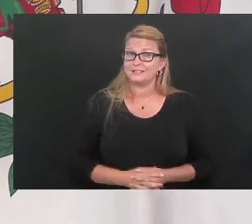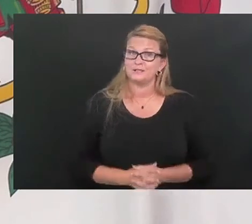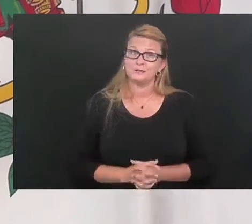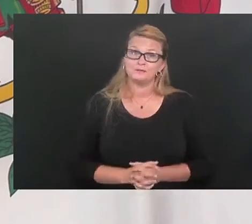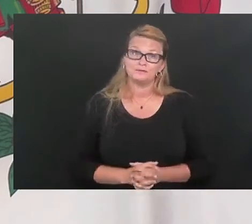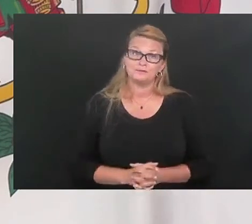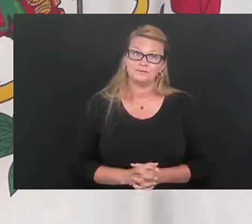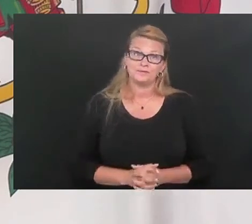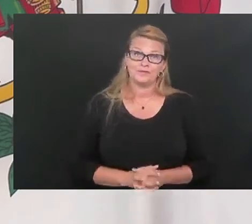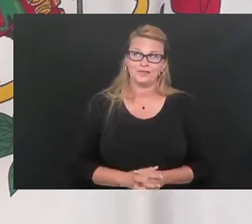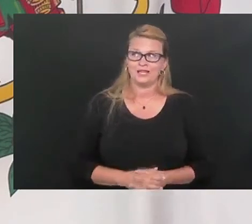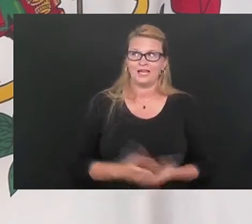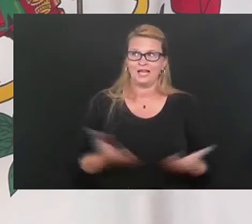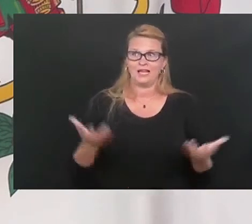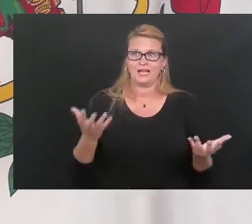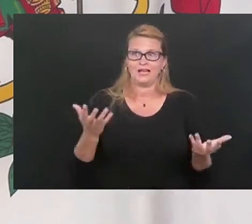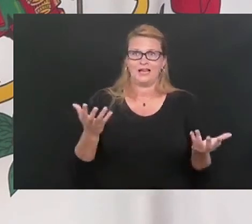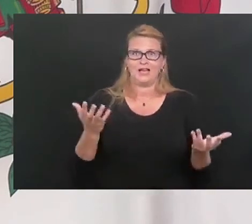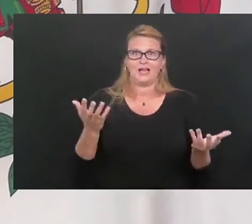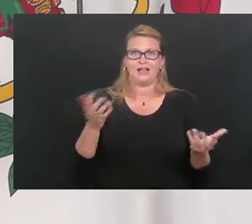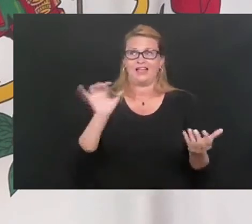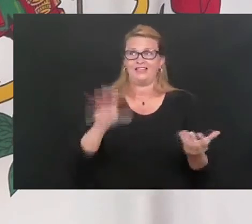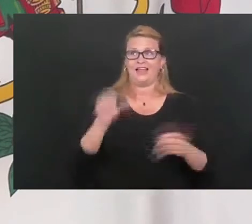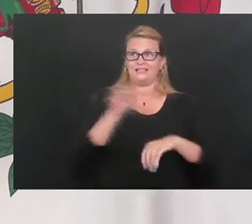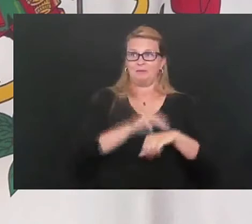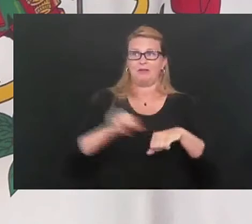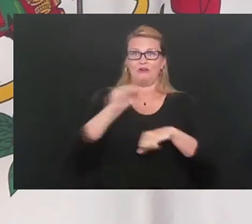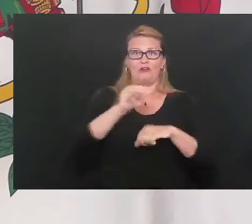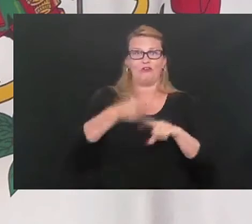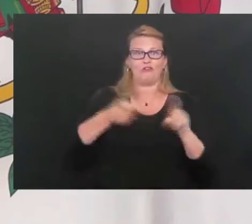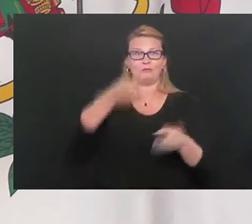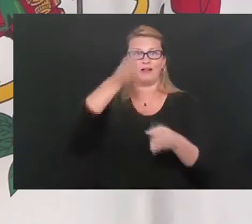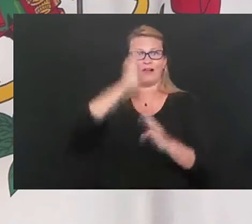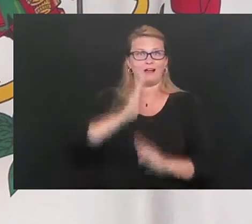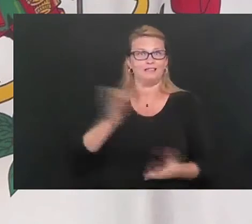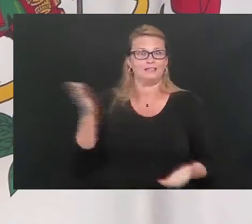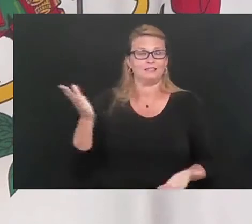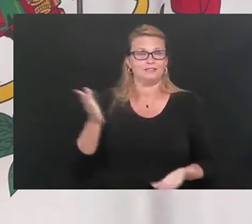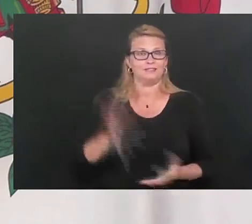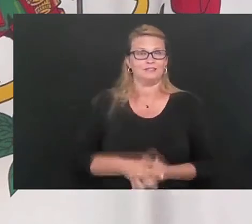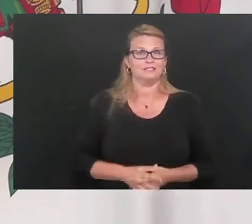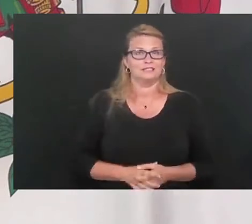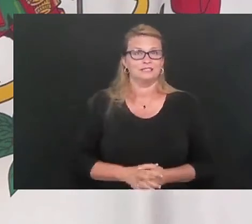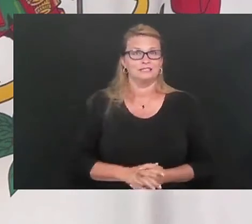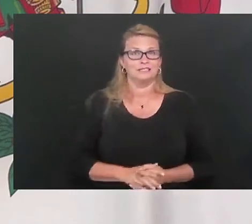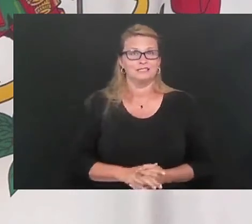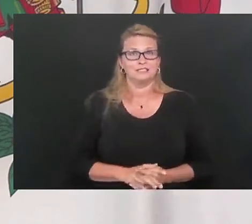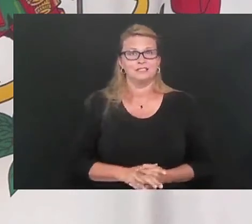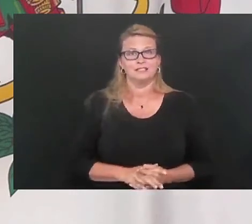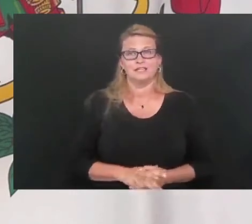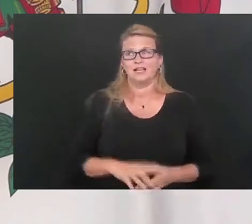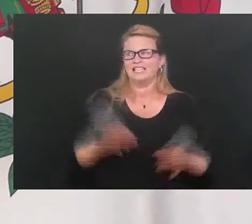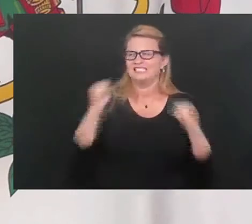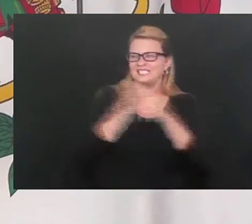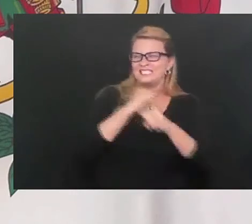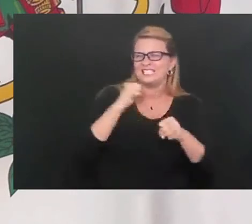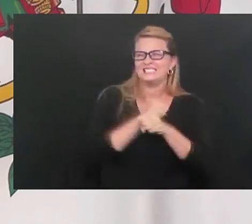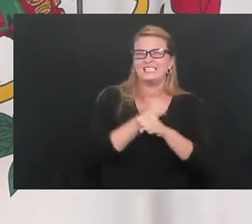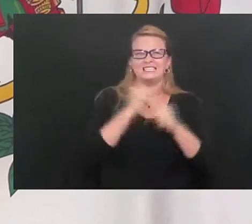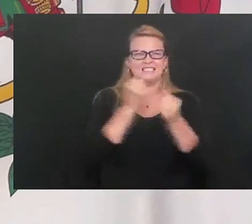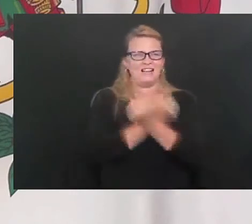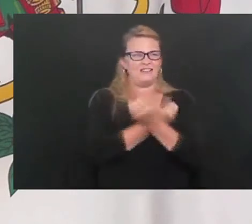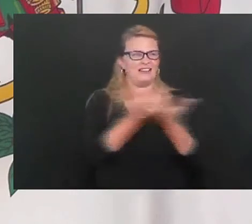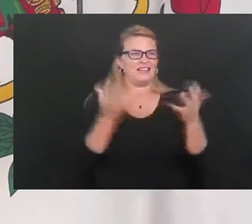I don't know how you look at that other than a miracle from God. And with all of that, the statistics all are telling